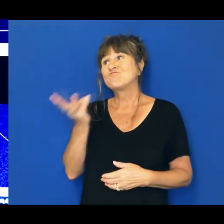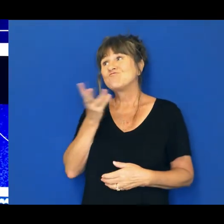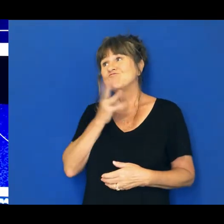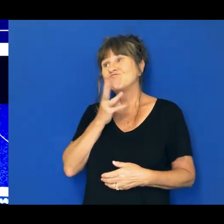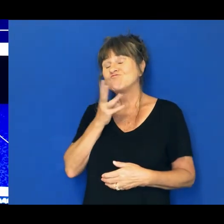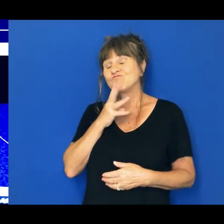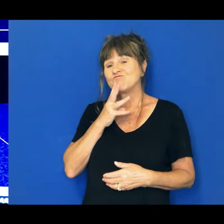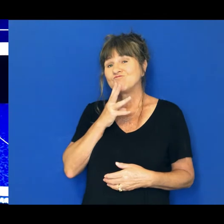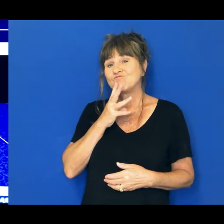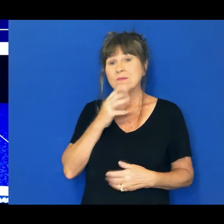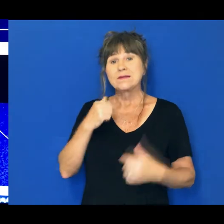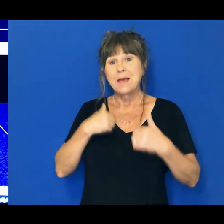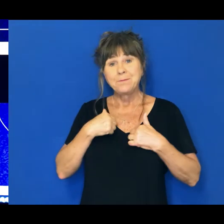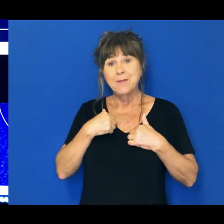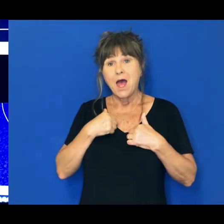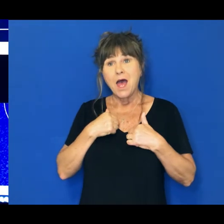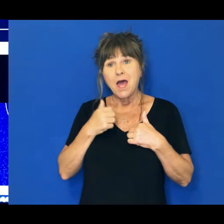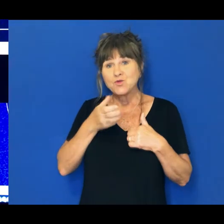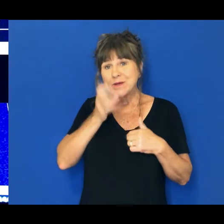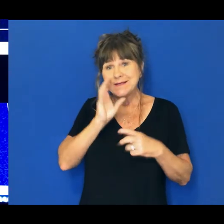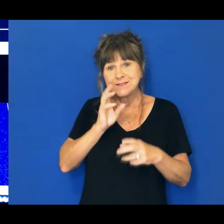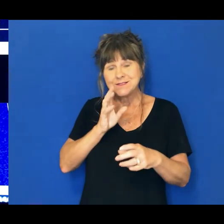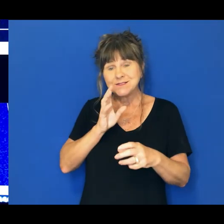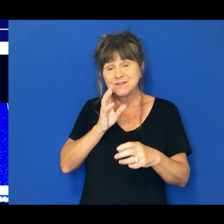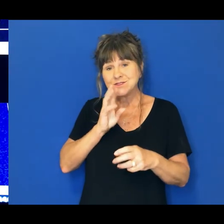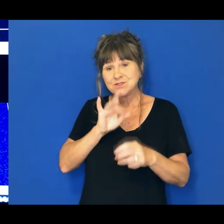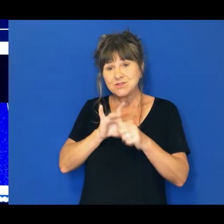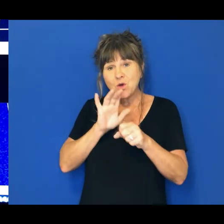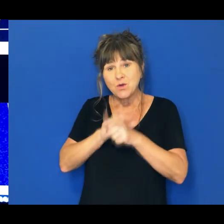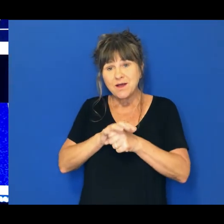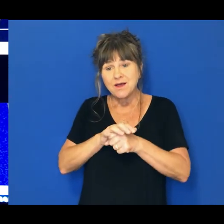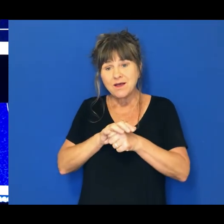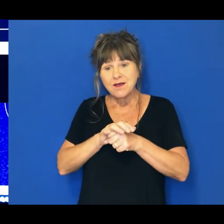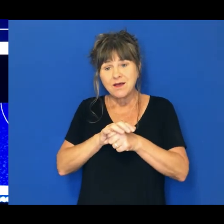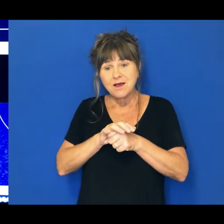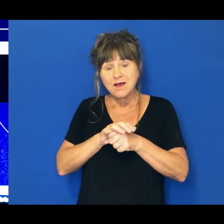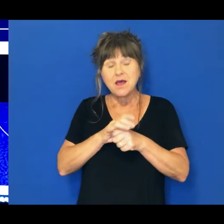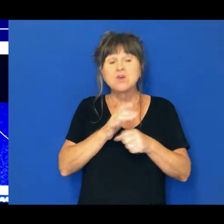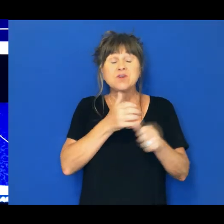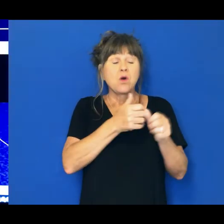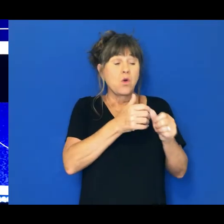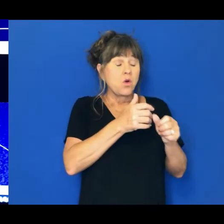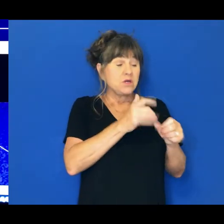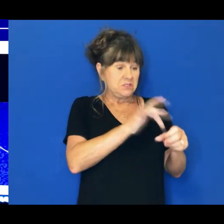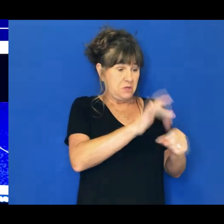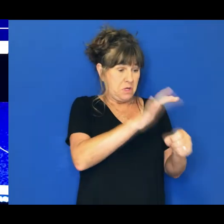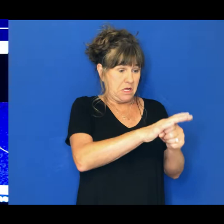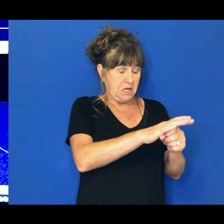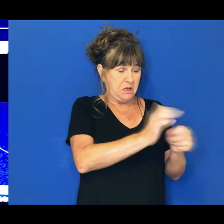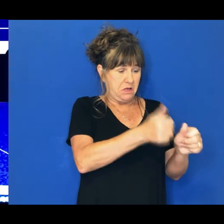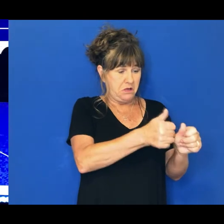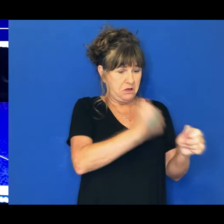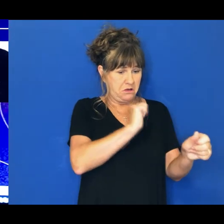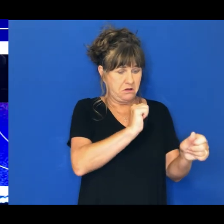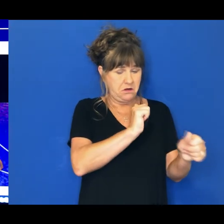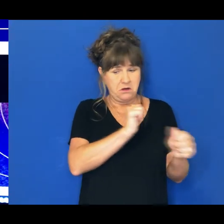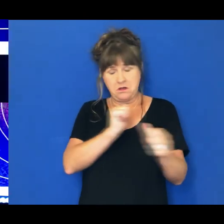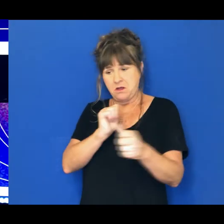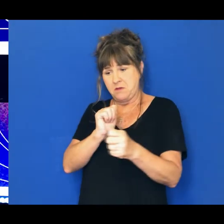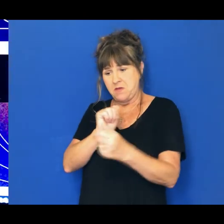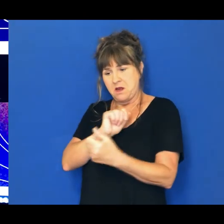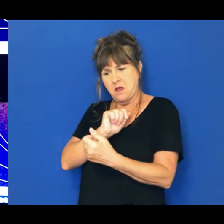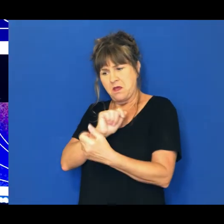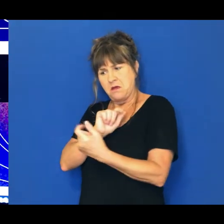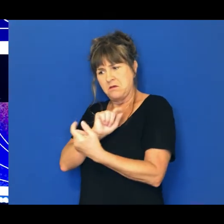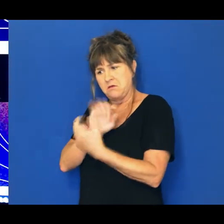this, I'm not doing soda, and in that, I also lean into water. And sooner or later, my friends, as we